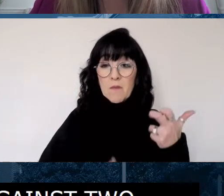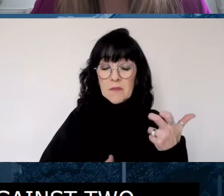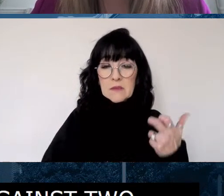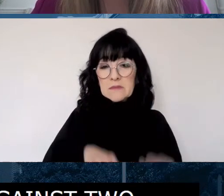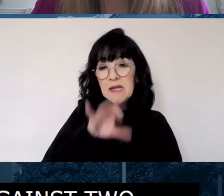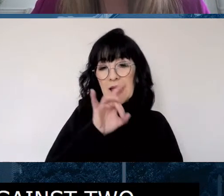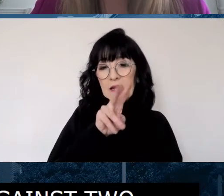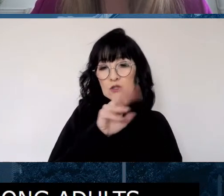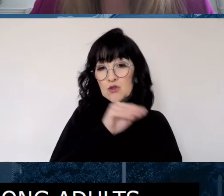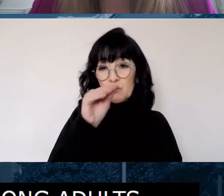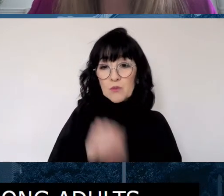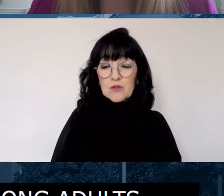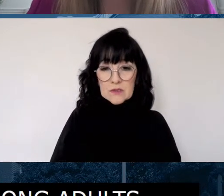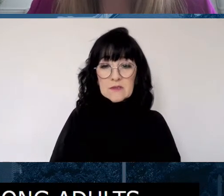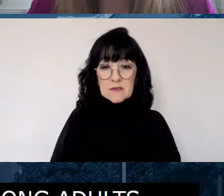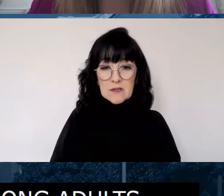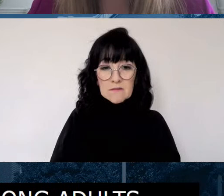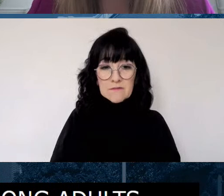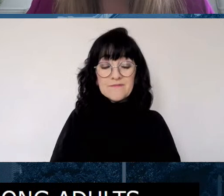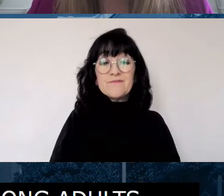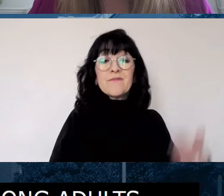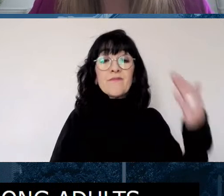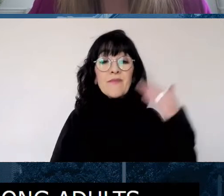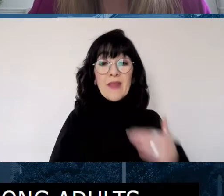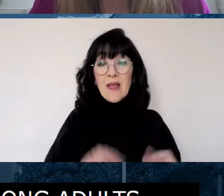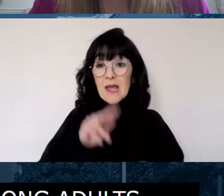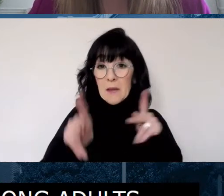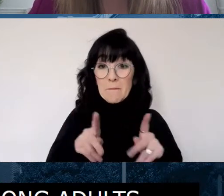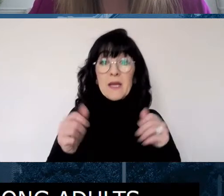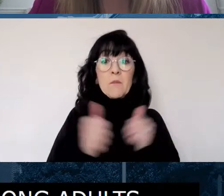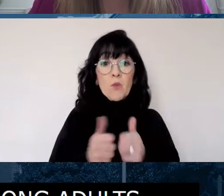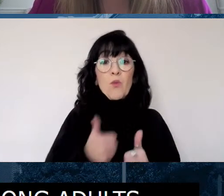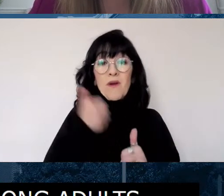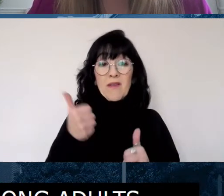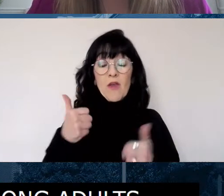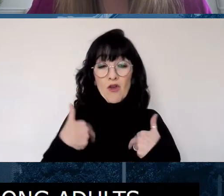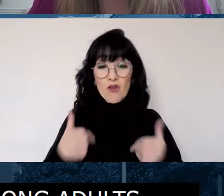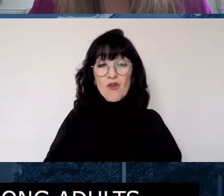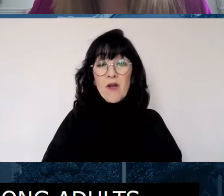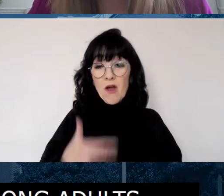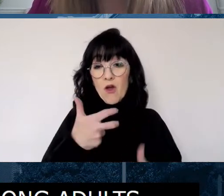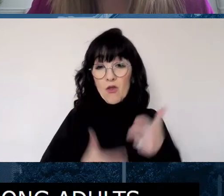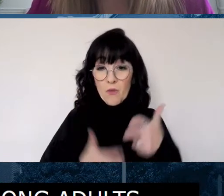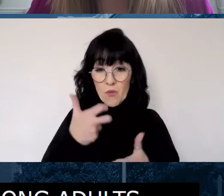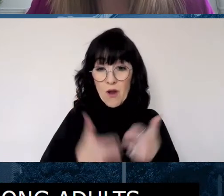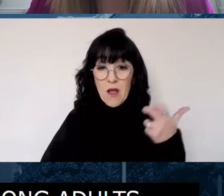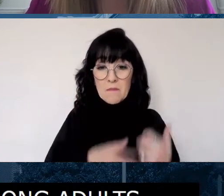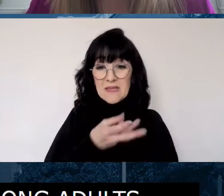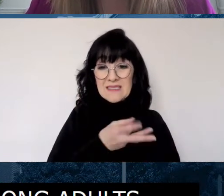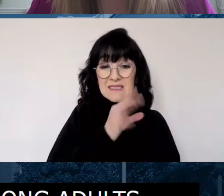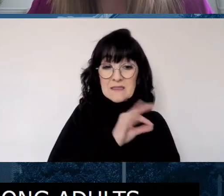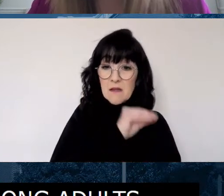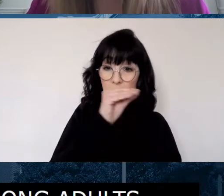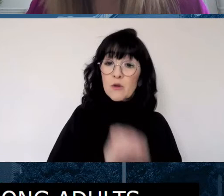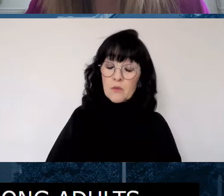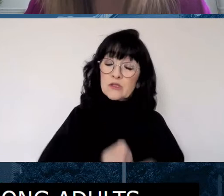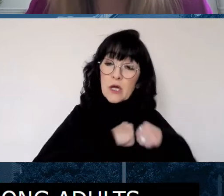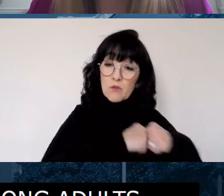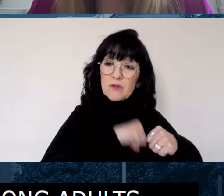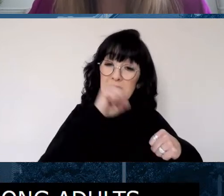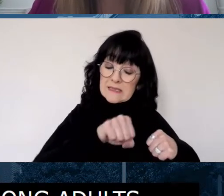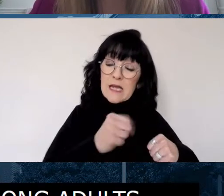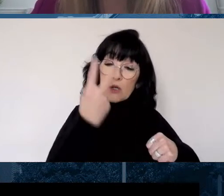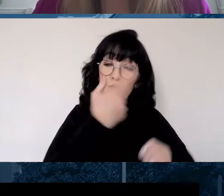for those who are immunocompromised, it increased the effectiveness from 69 to 88%. That's